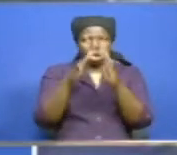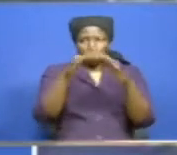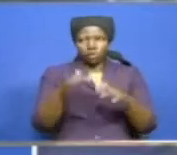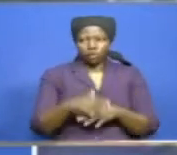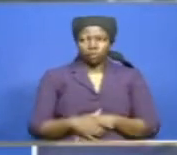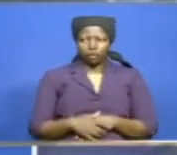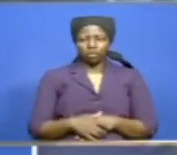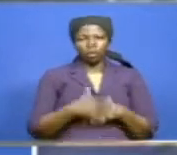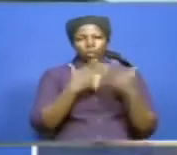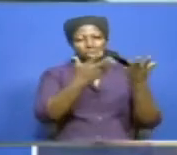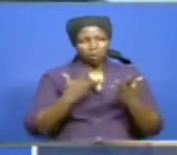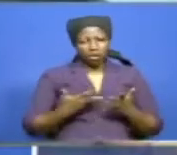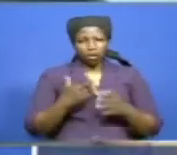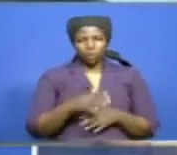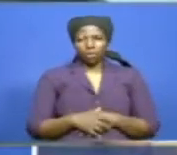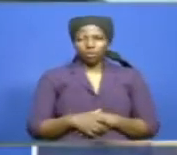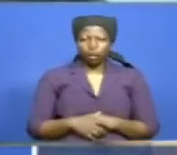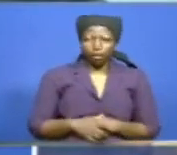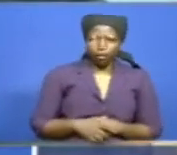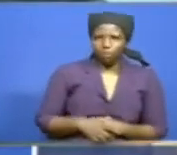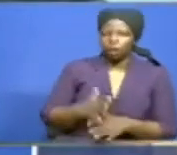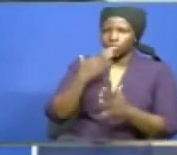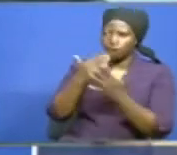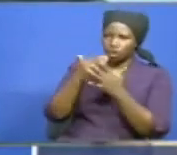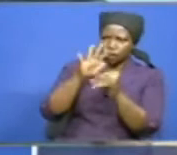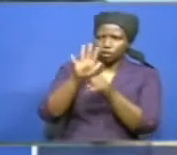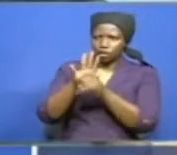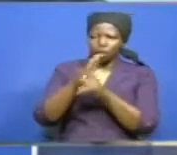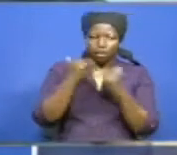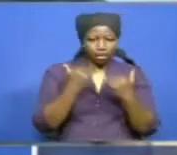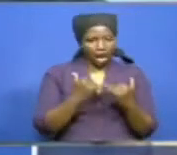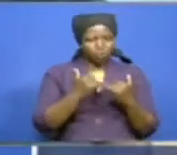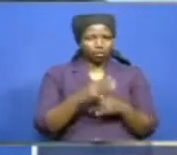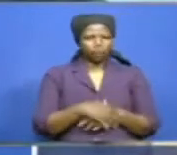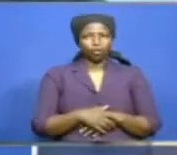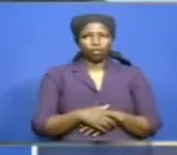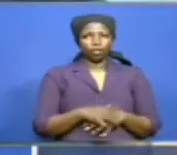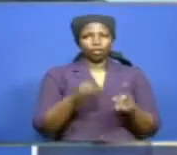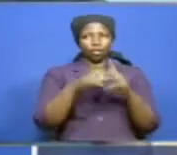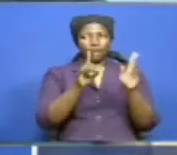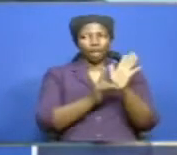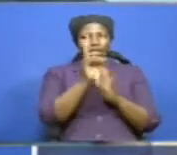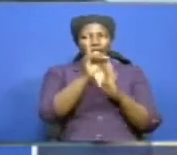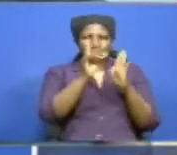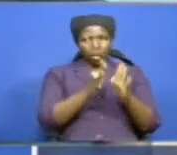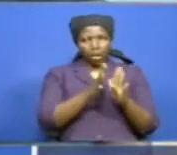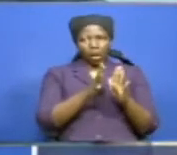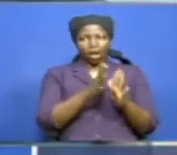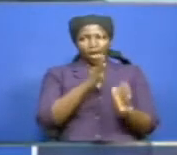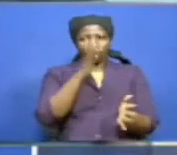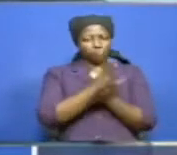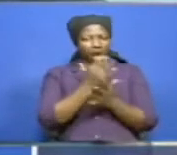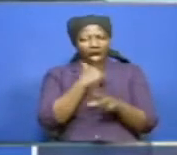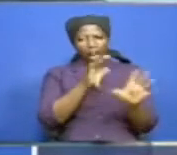Well, welcome, sir. Thank you very much. Okay, so now to kick us off, developers are yet to